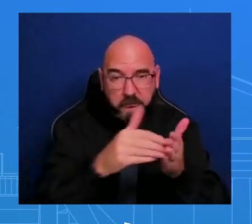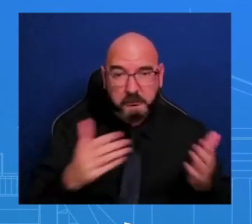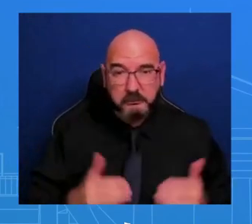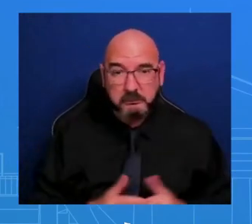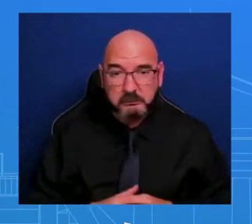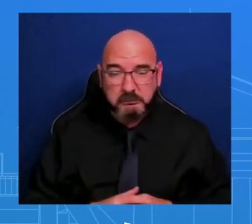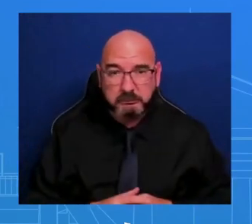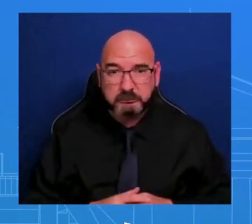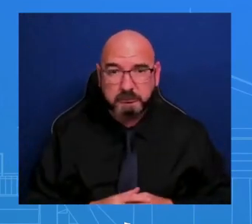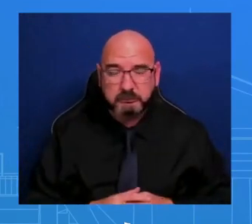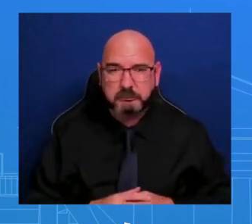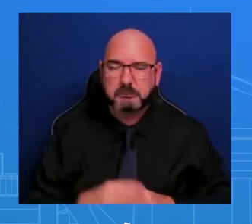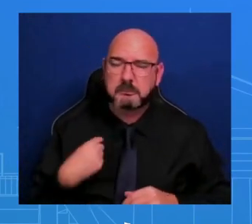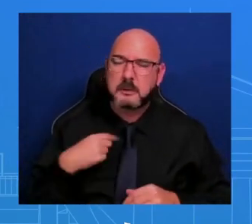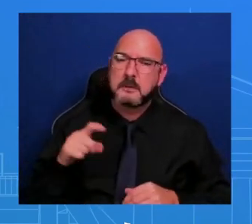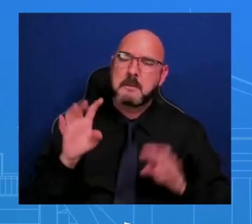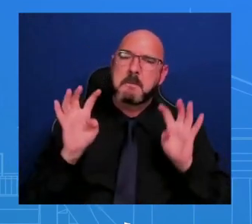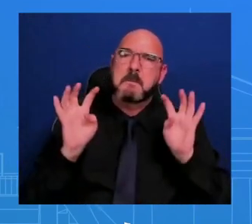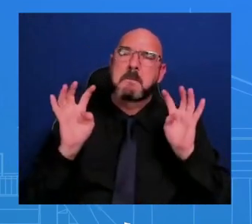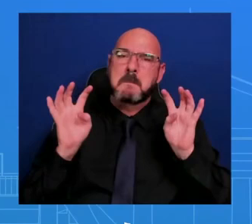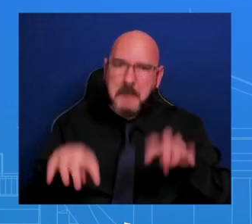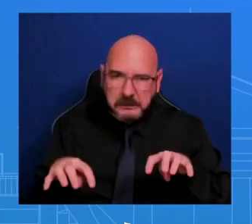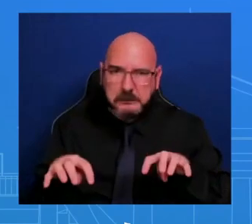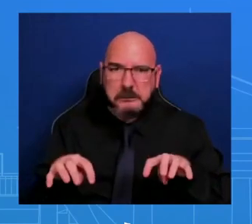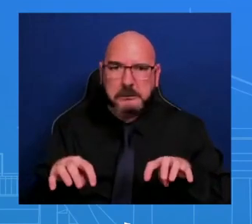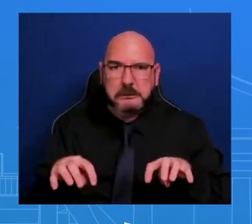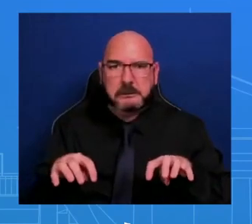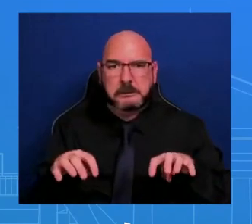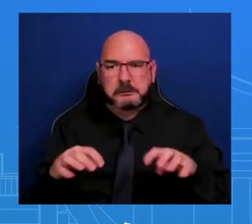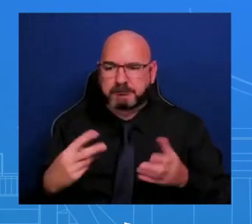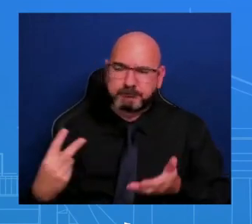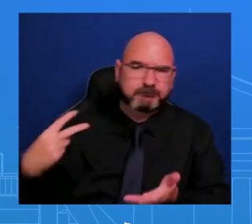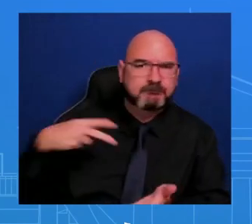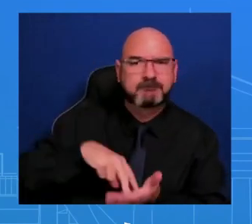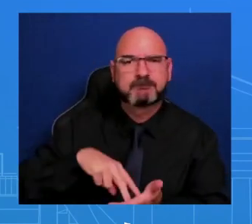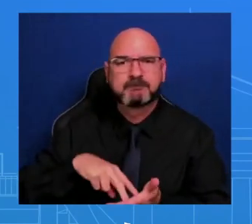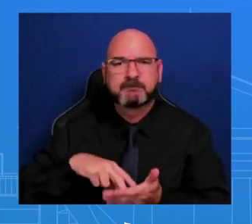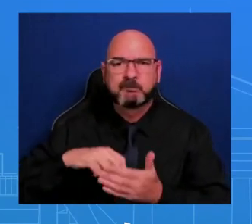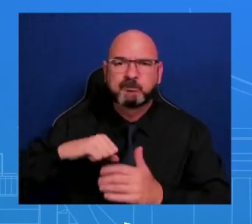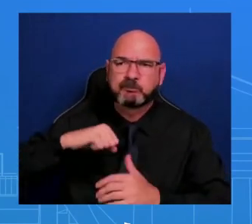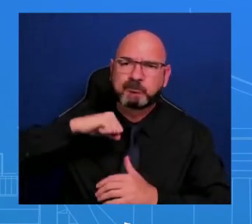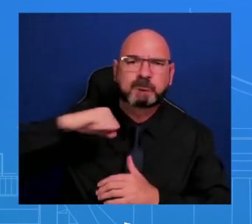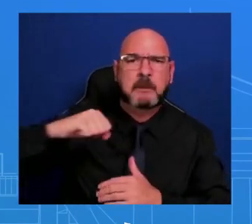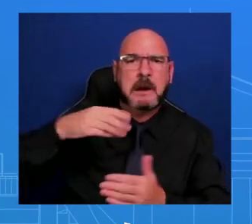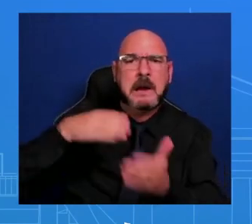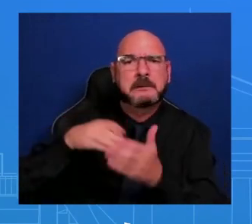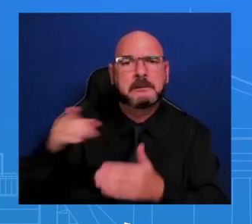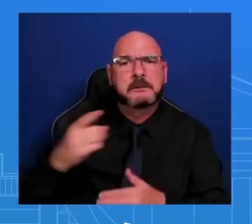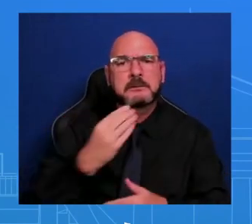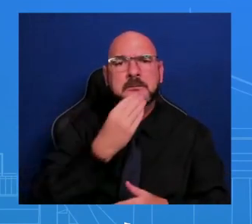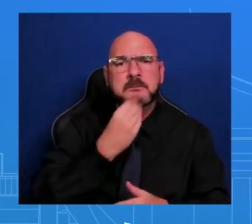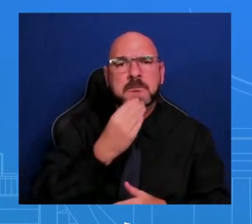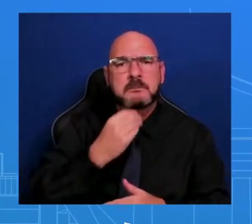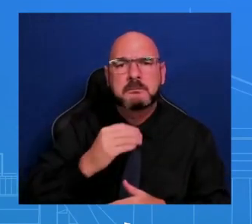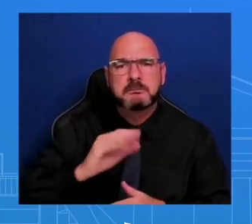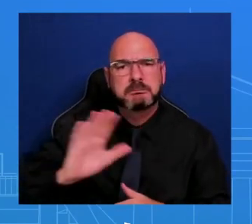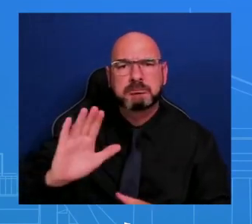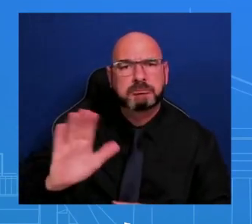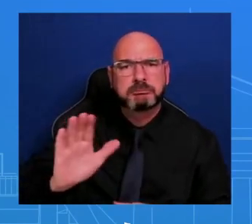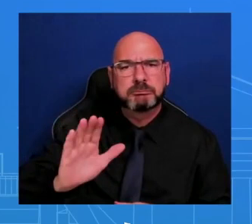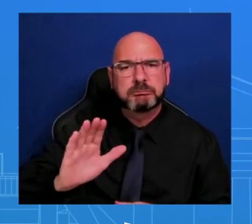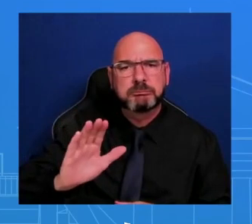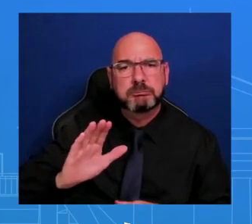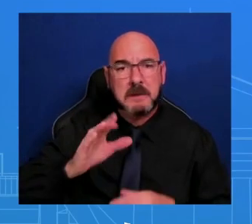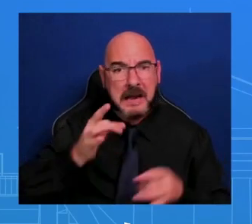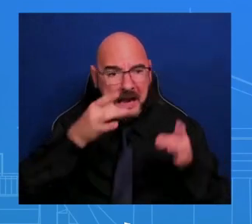against anti-Semitism. And we must ensure that there is no place for hate in America.